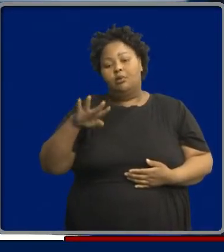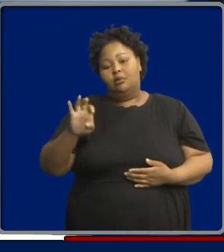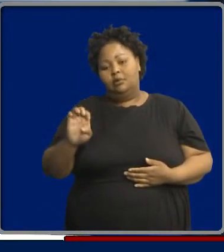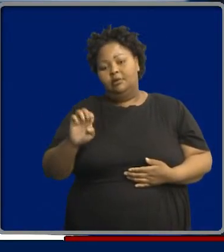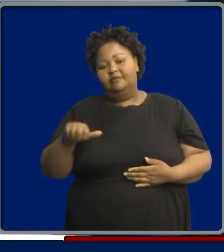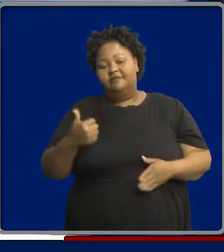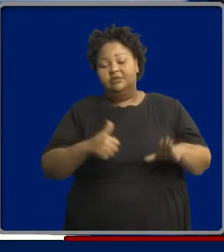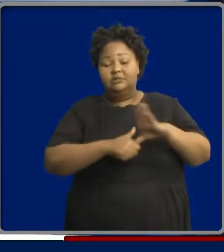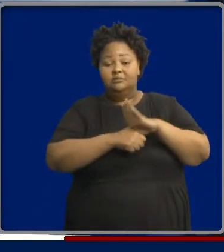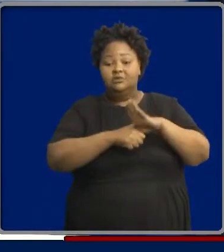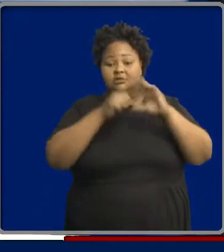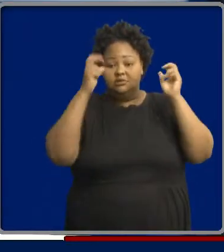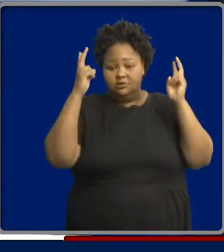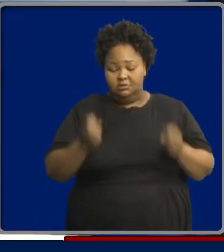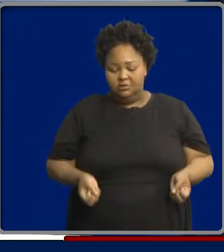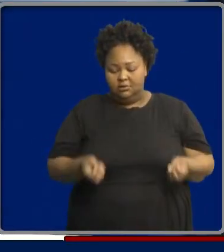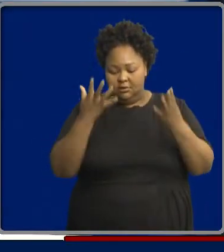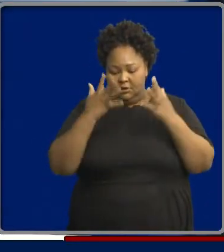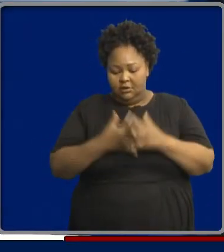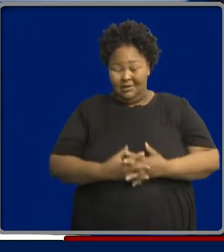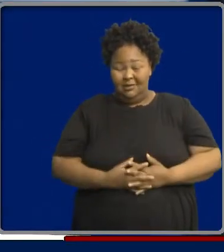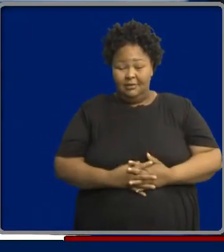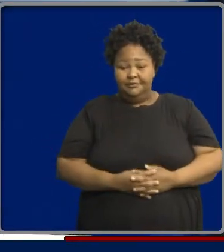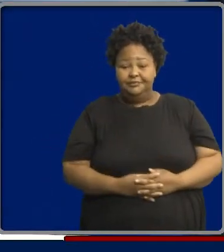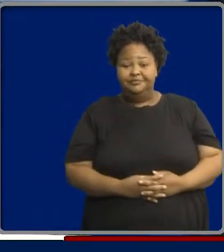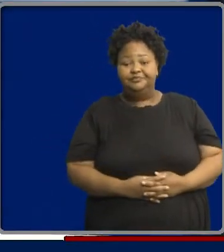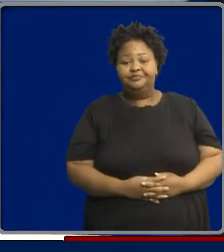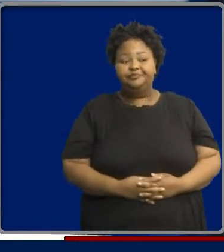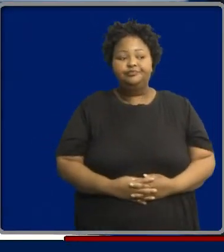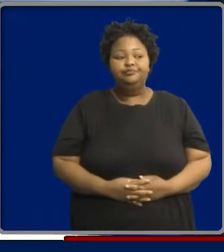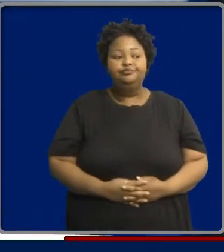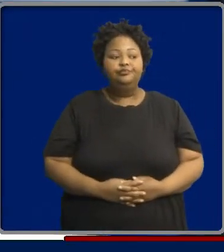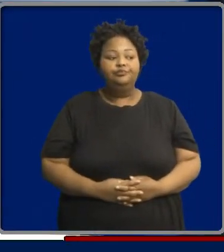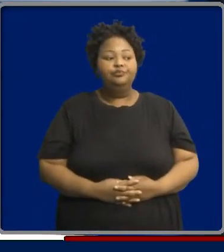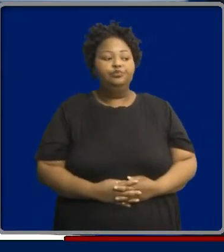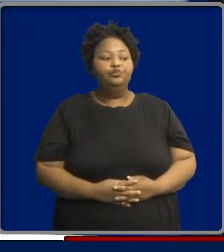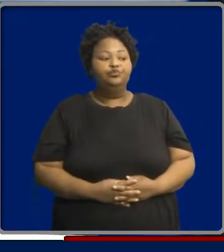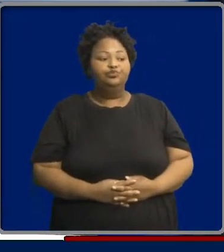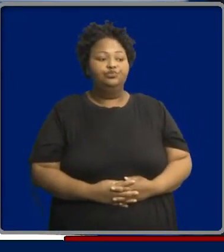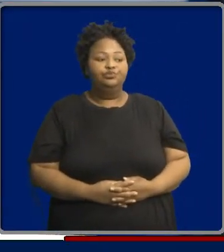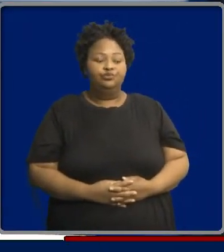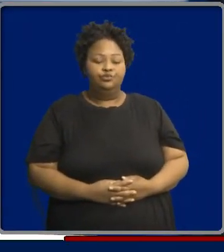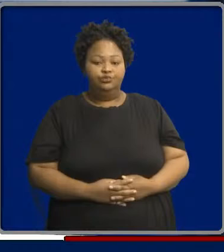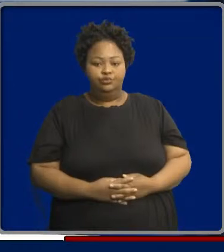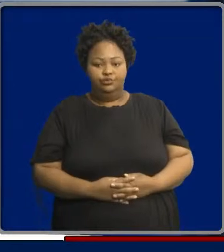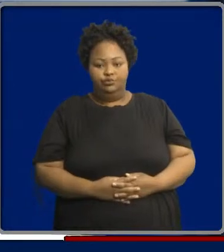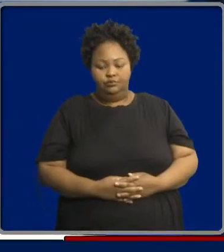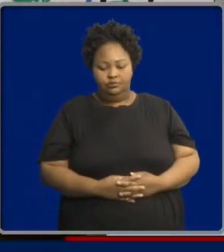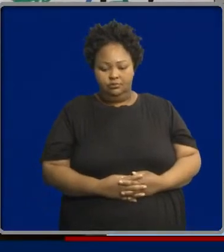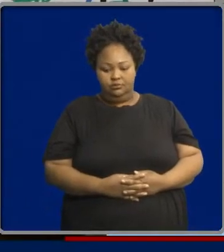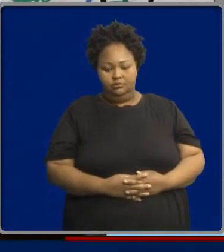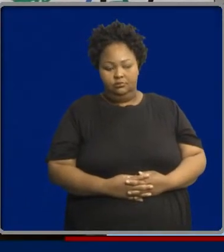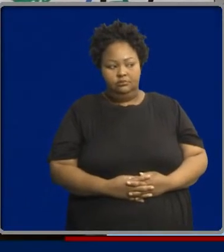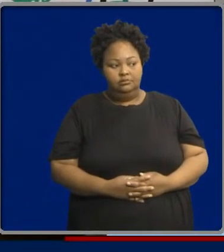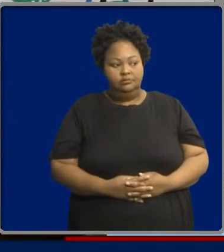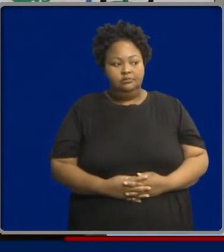Television. I'm Sanapo Ingwane alongside Namakabeso Nkambolo in sign language. We begin here first, the headlines tonight.